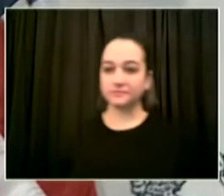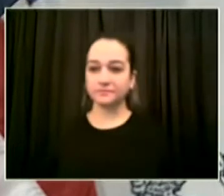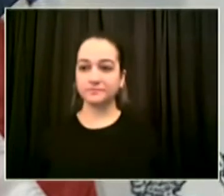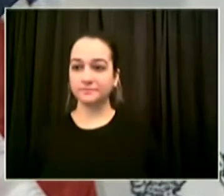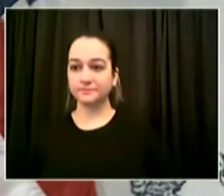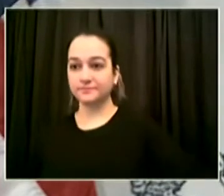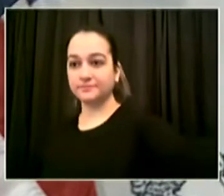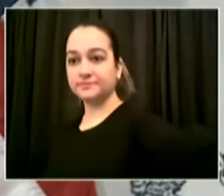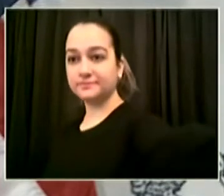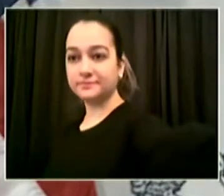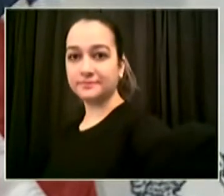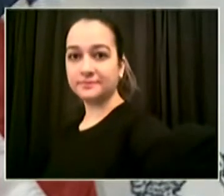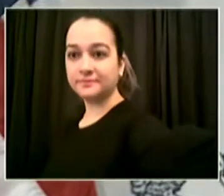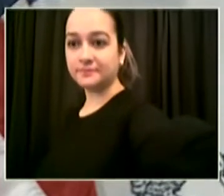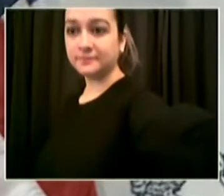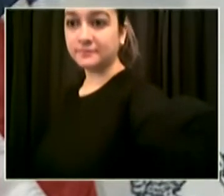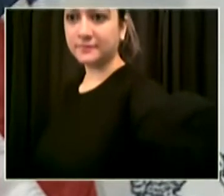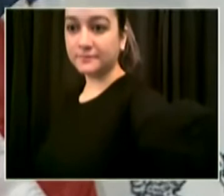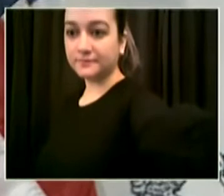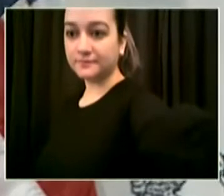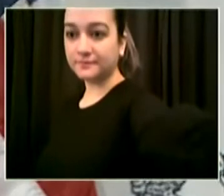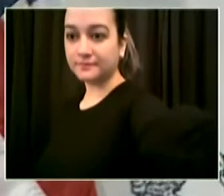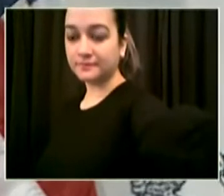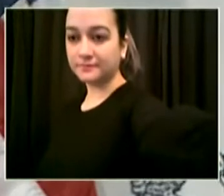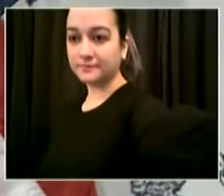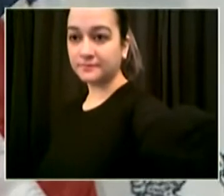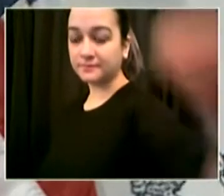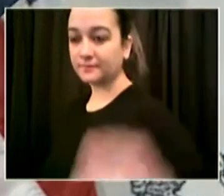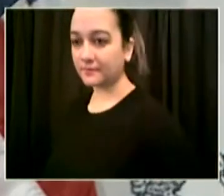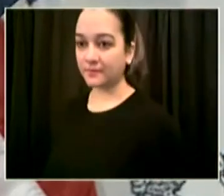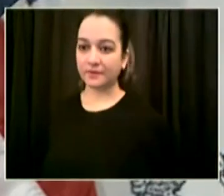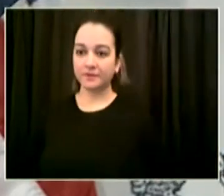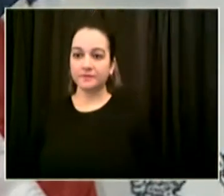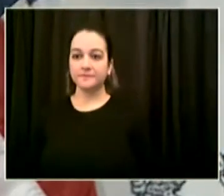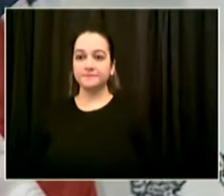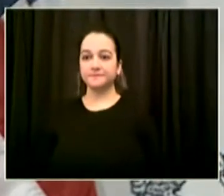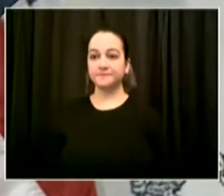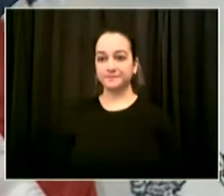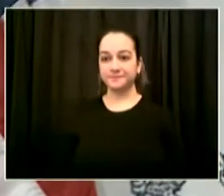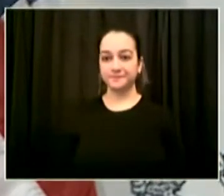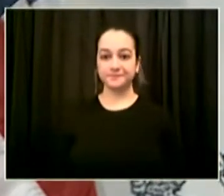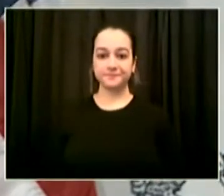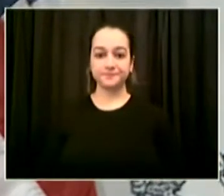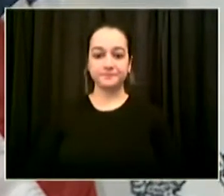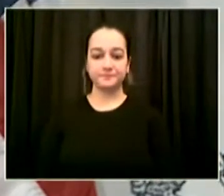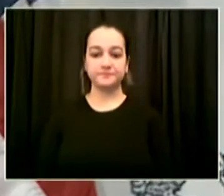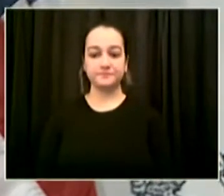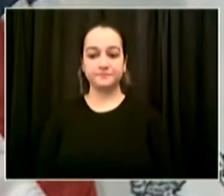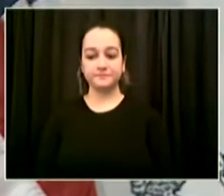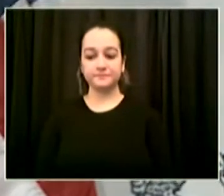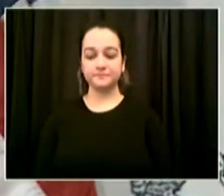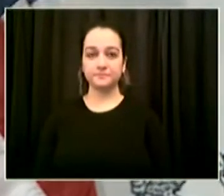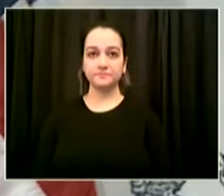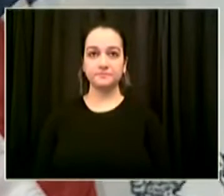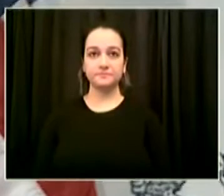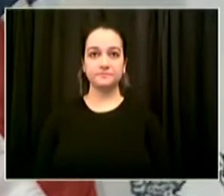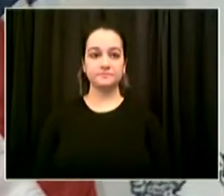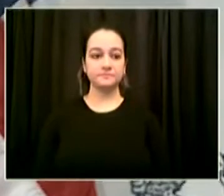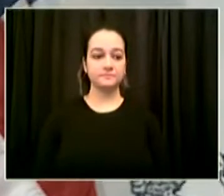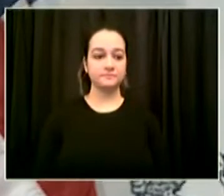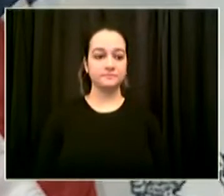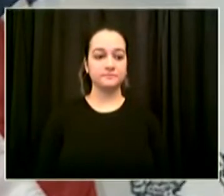que este año muchas cosas van a cambiar para bien. Estamos en el